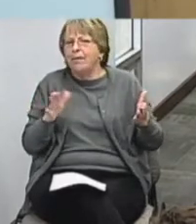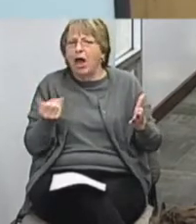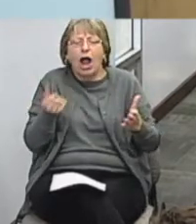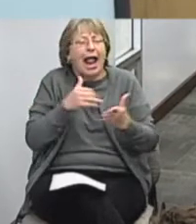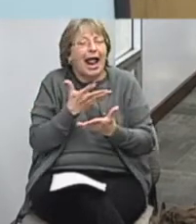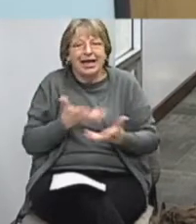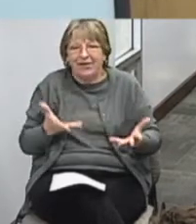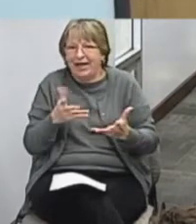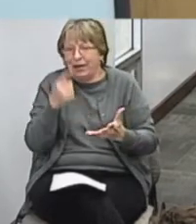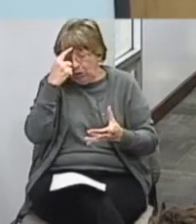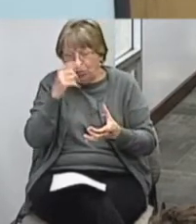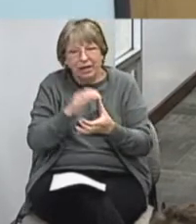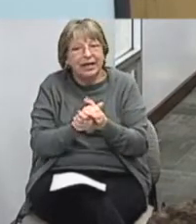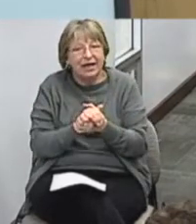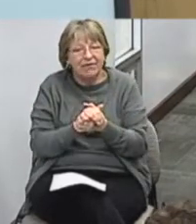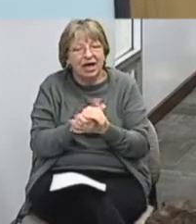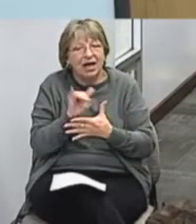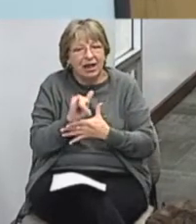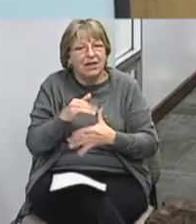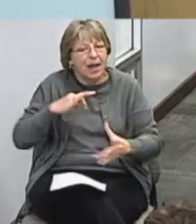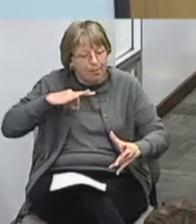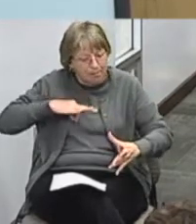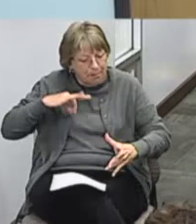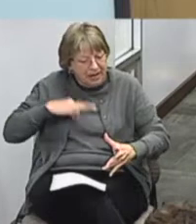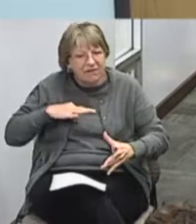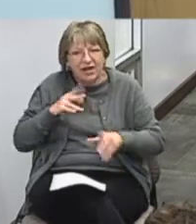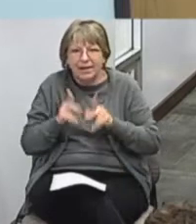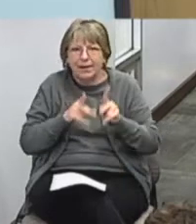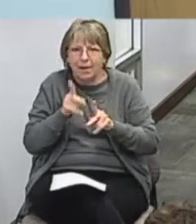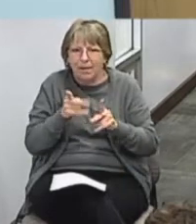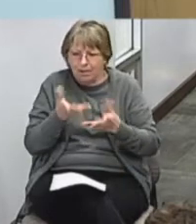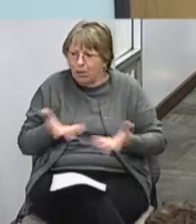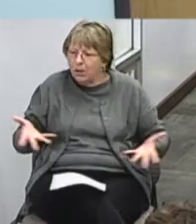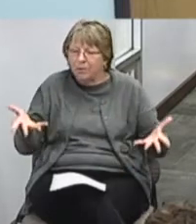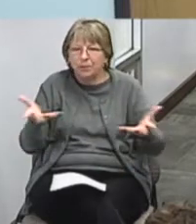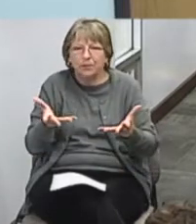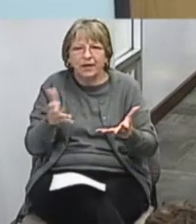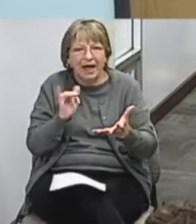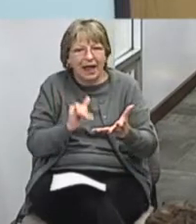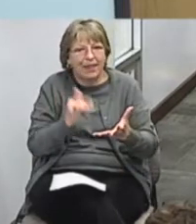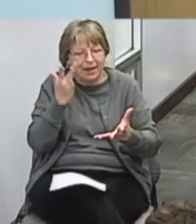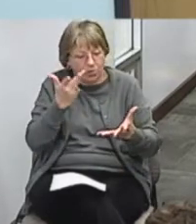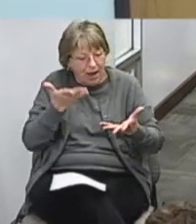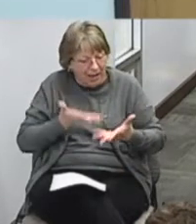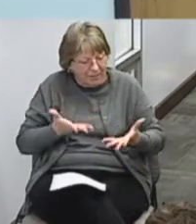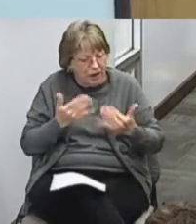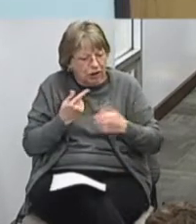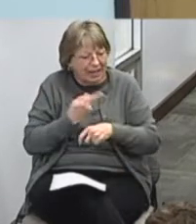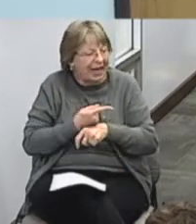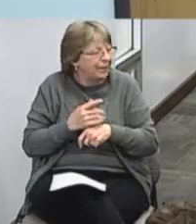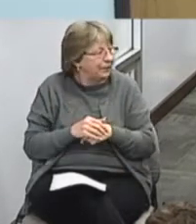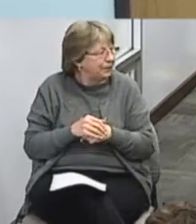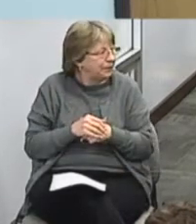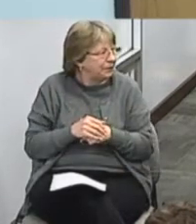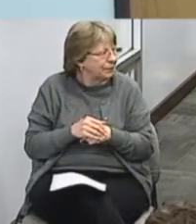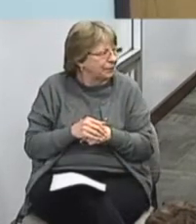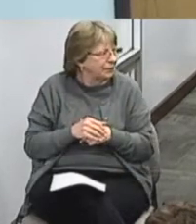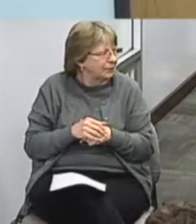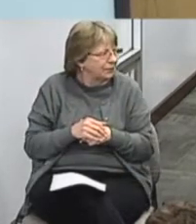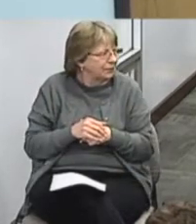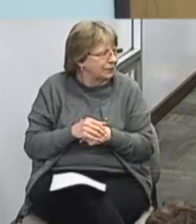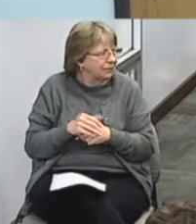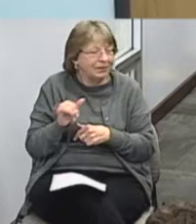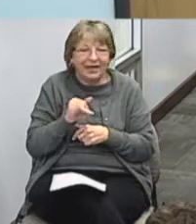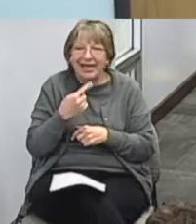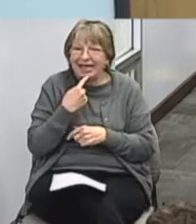in that can benefit the community or people around you. And that's what I'm here to do today. And like he said,